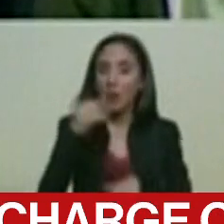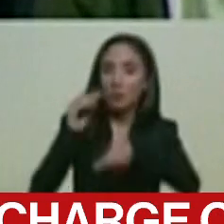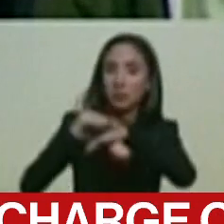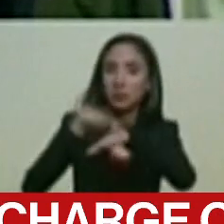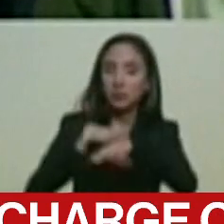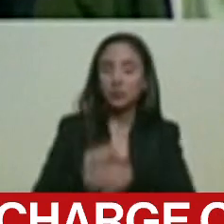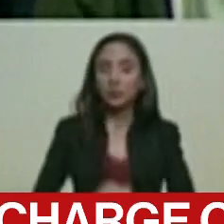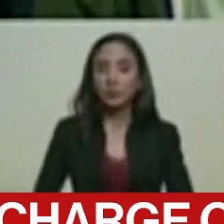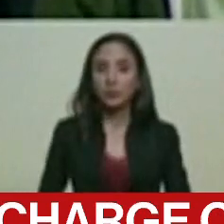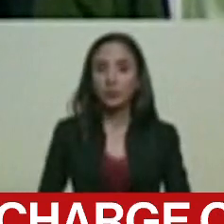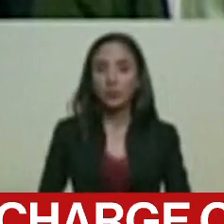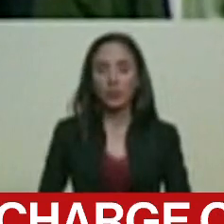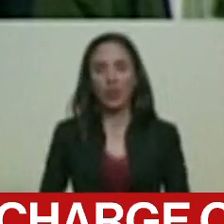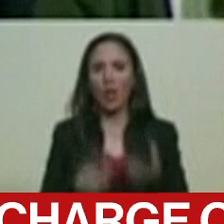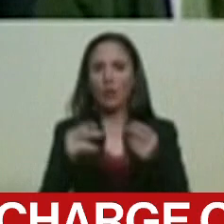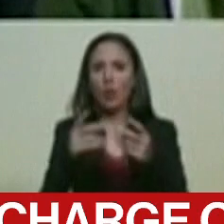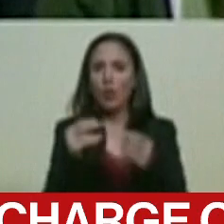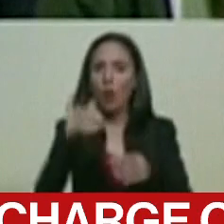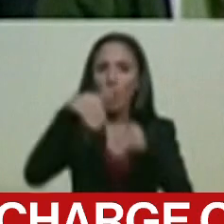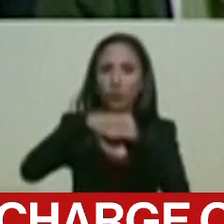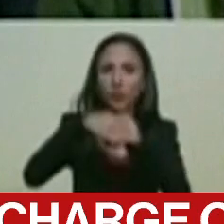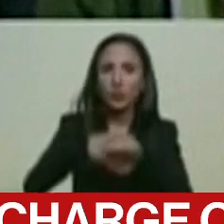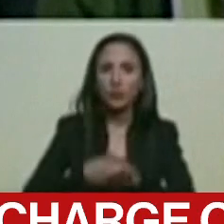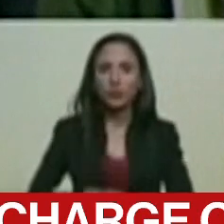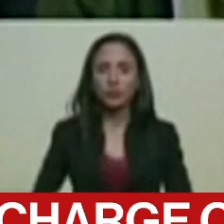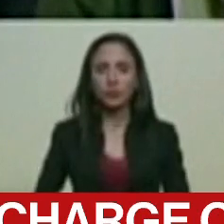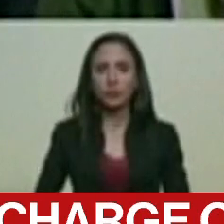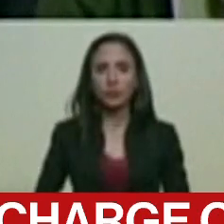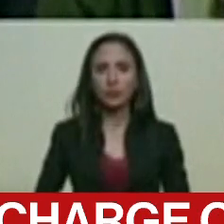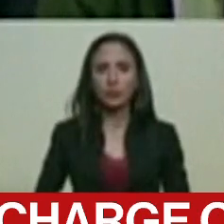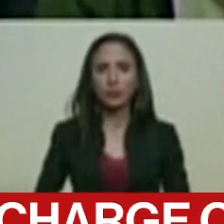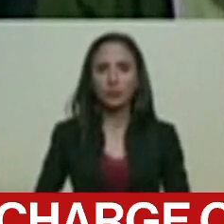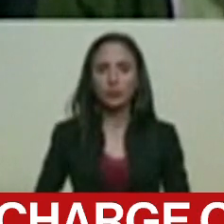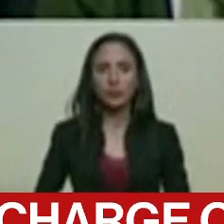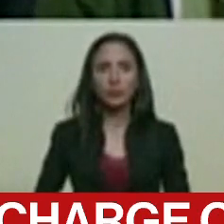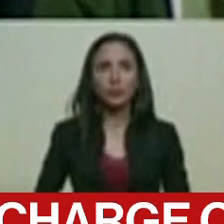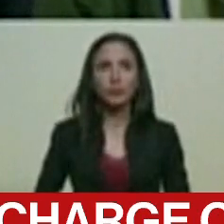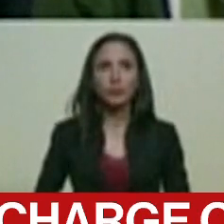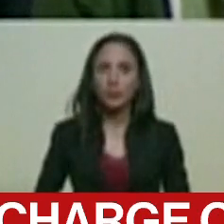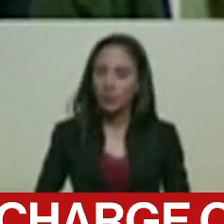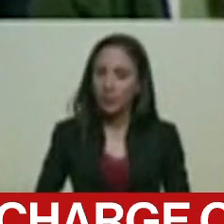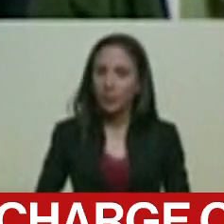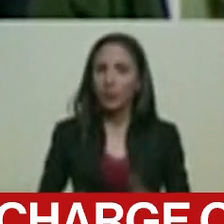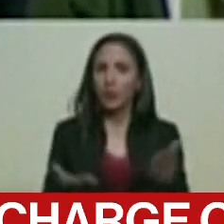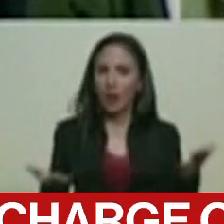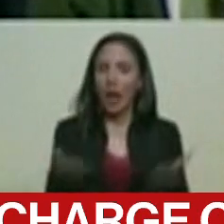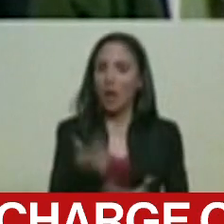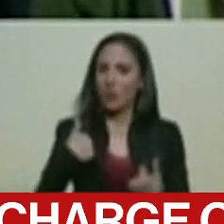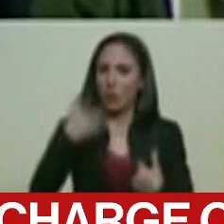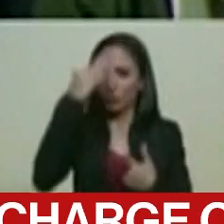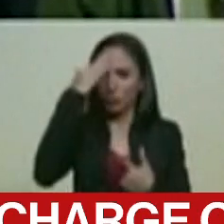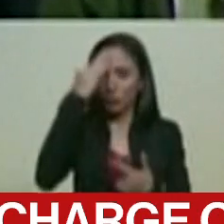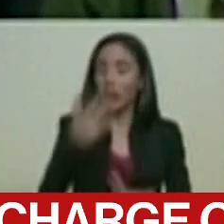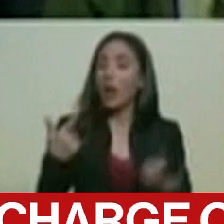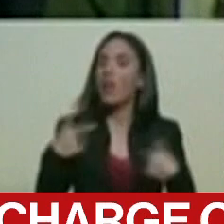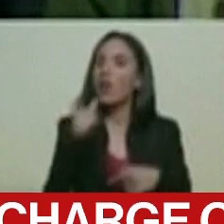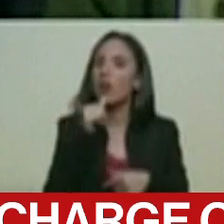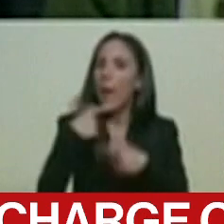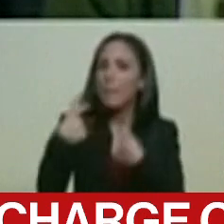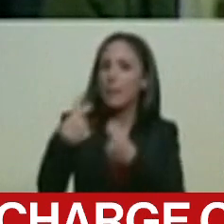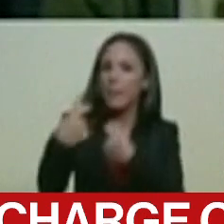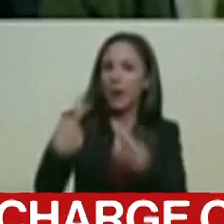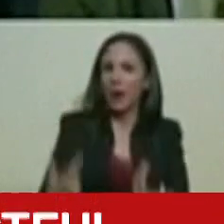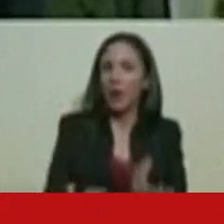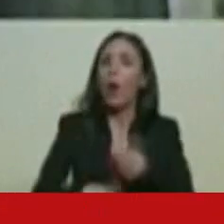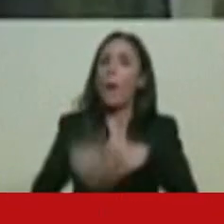with 68% of the vote. The most interesting part here, though, is that he had a participation rate, Venezuela had a participation